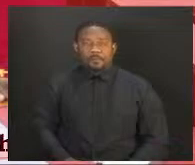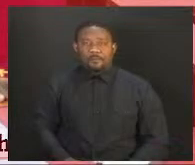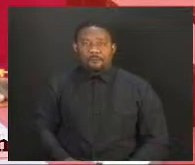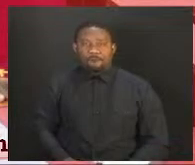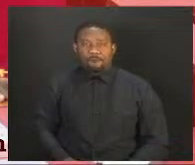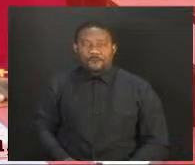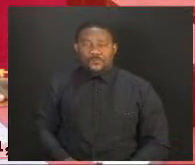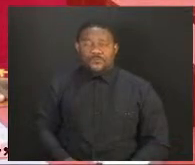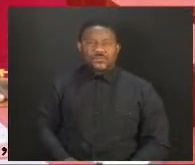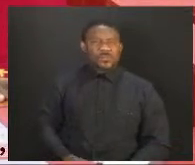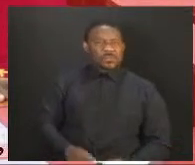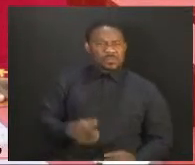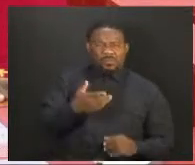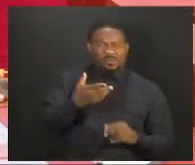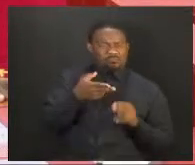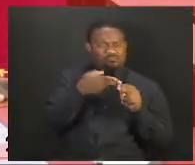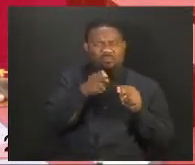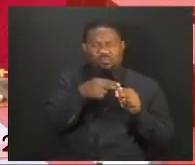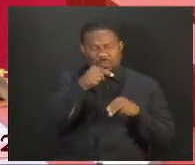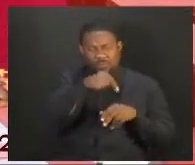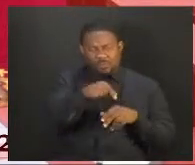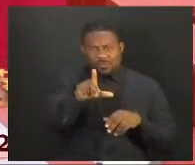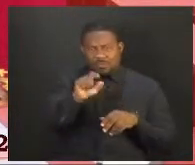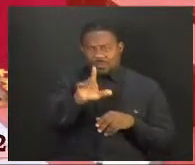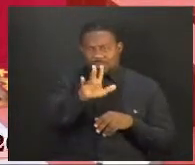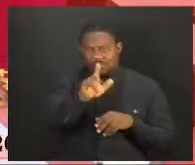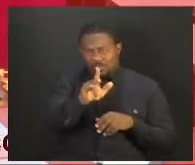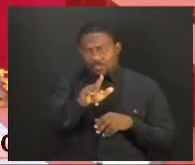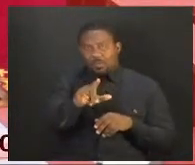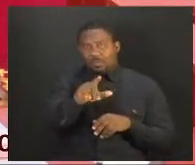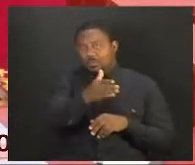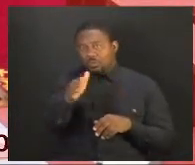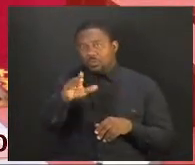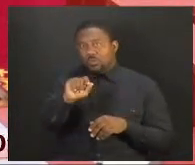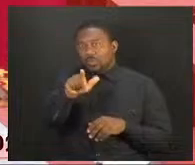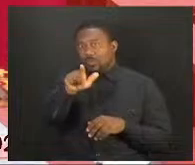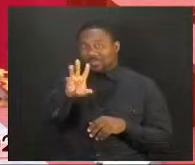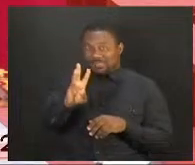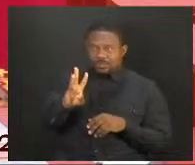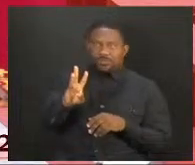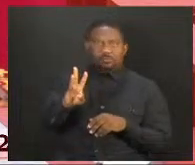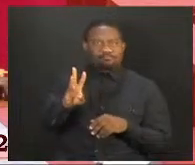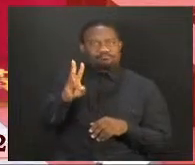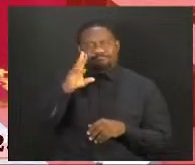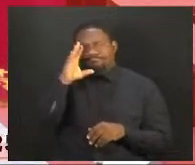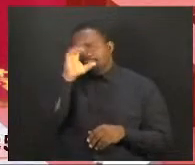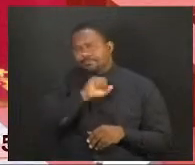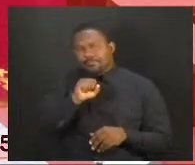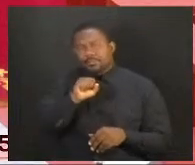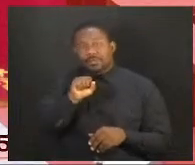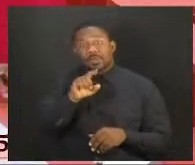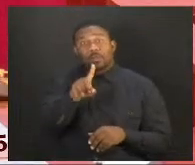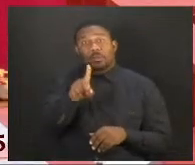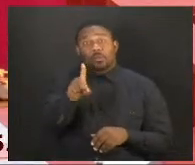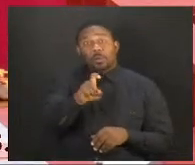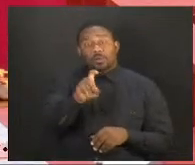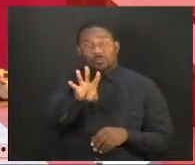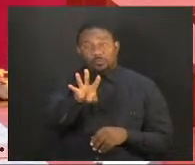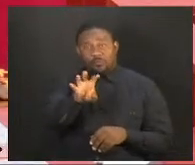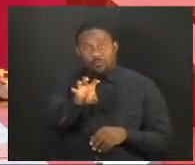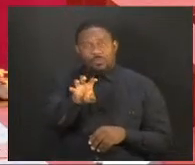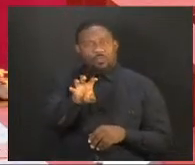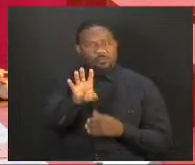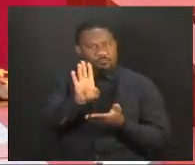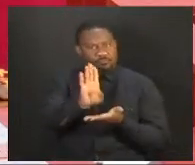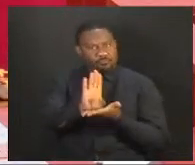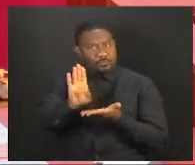the shortfall for the period 2023 to 2026 has been estimated to be about 140 billion Ghana